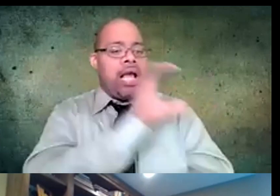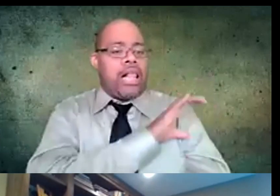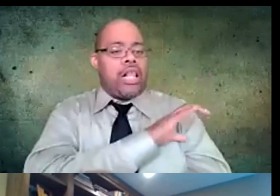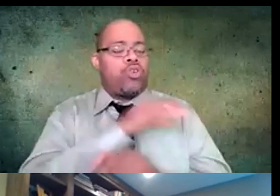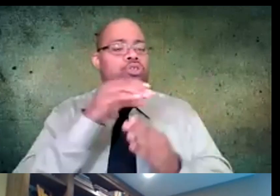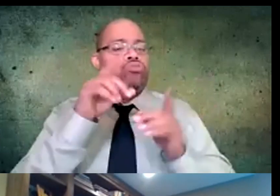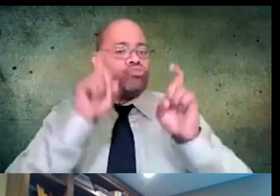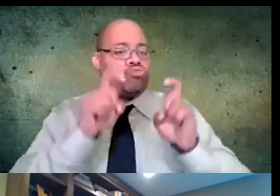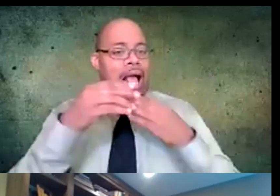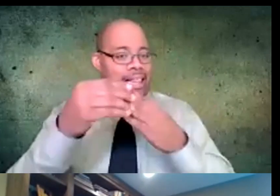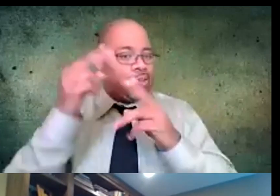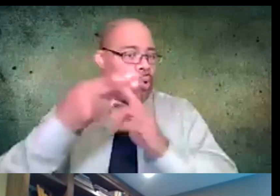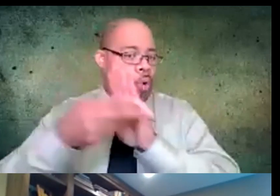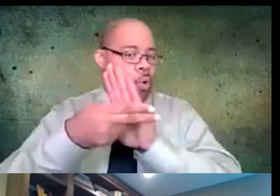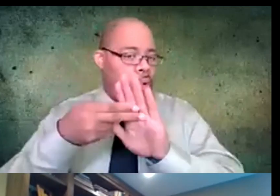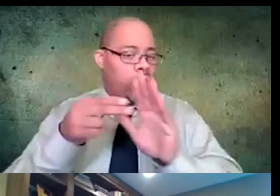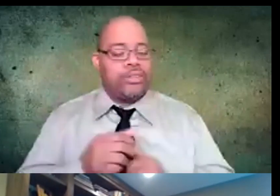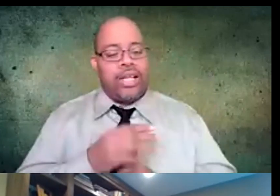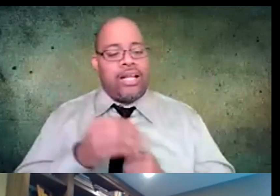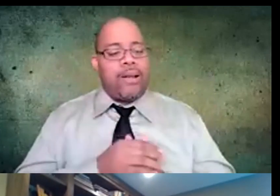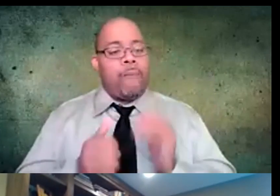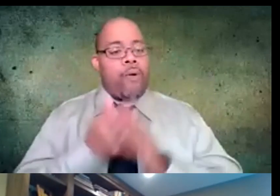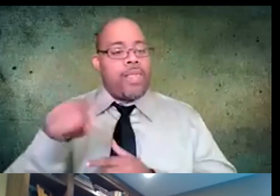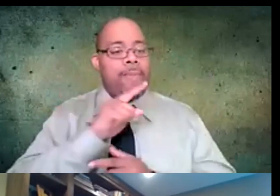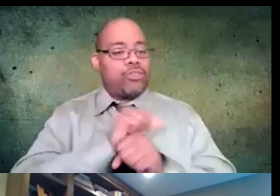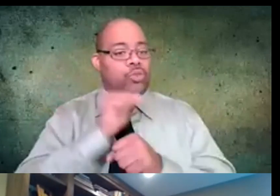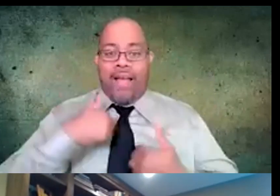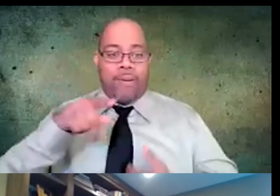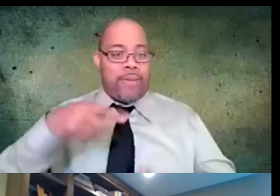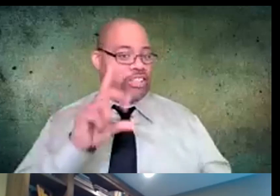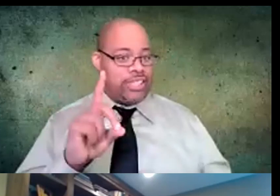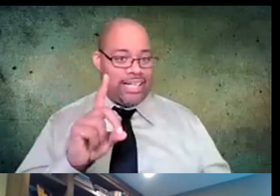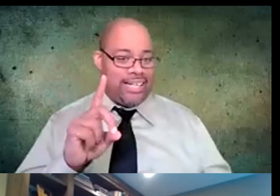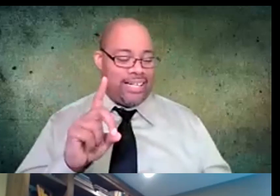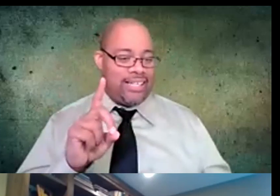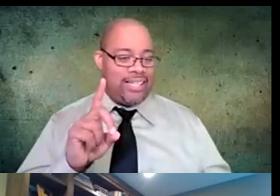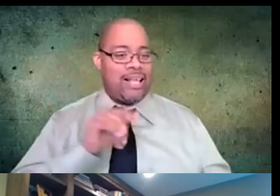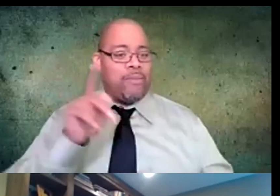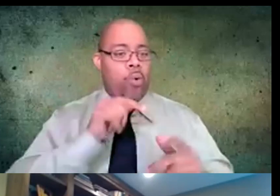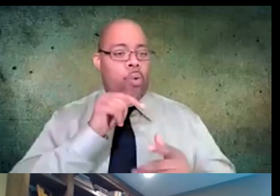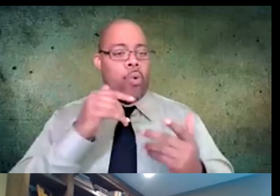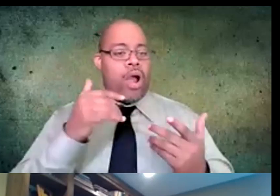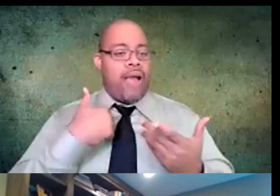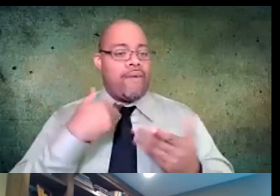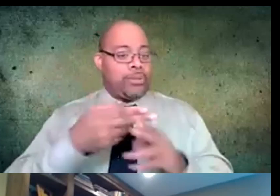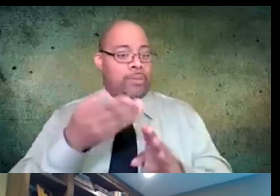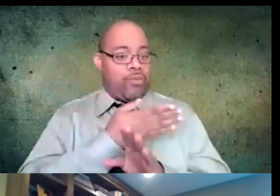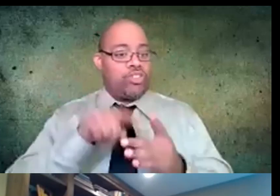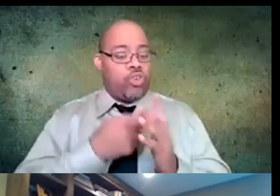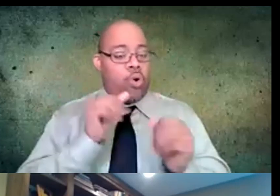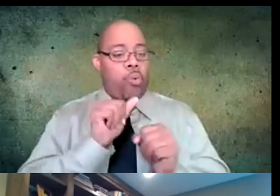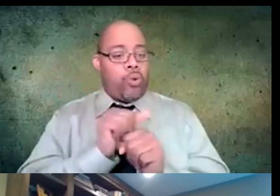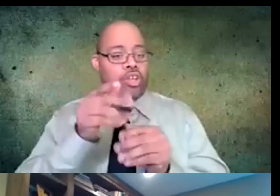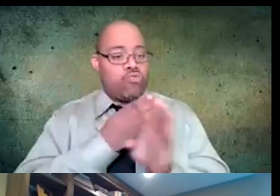leads. And most of them actually don't have a PhD. Like those are the people that, as I mentioned earlier, started with their